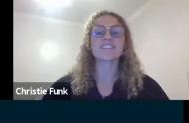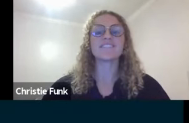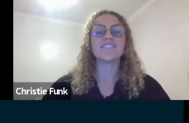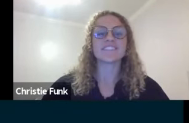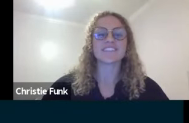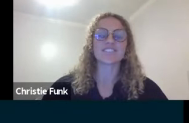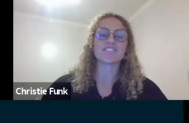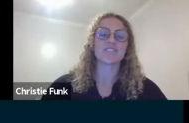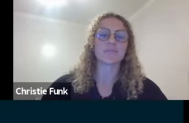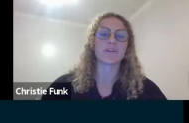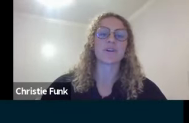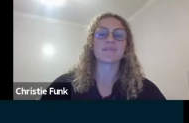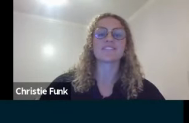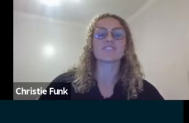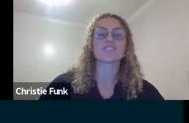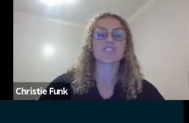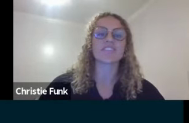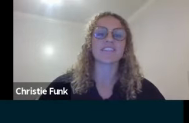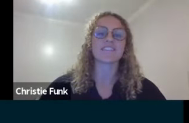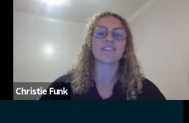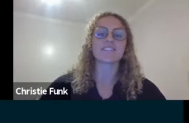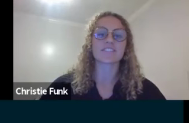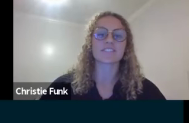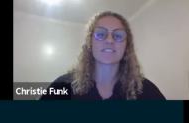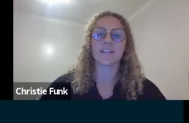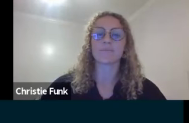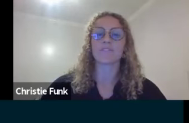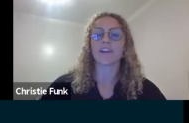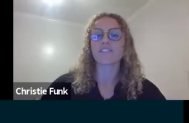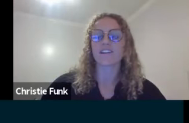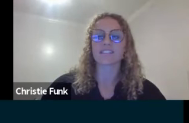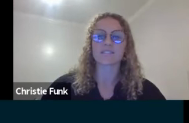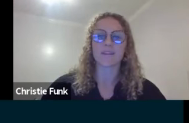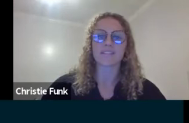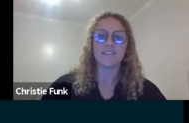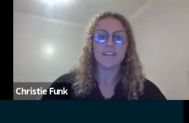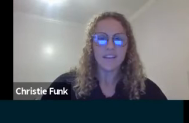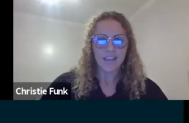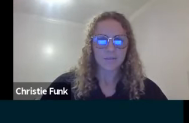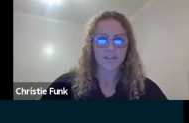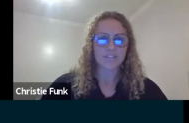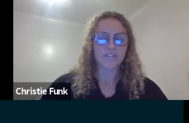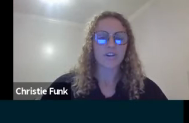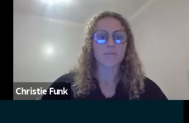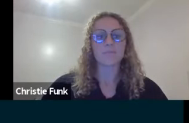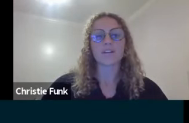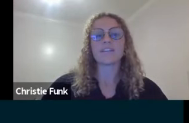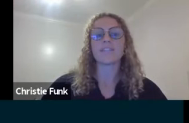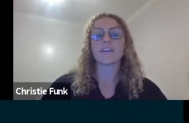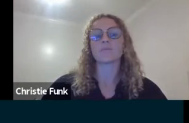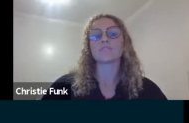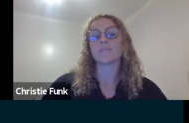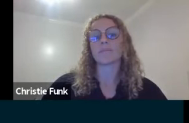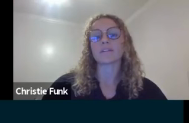The objective to the Technology Transfer Program is to ensure that the innovations developed for aeronautics and space exploration are made